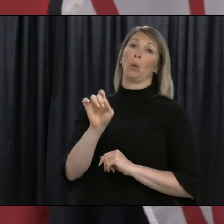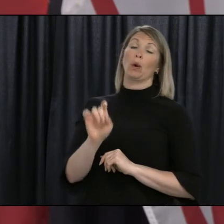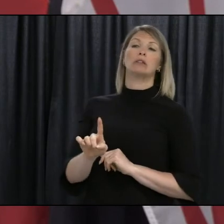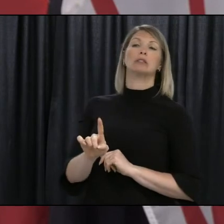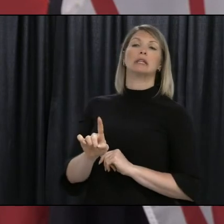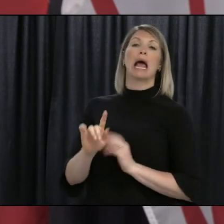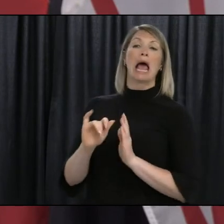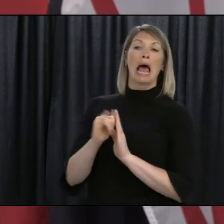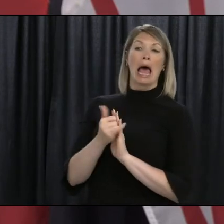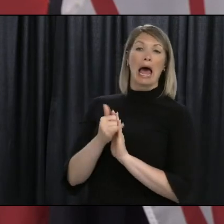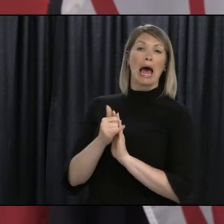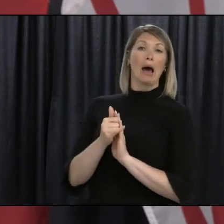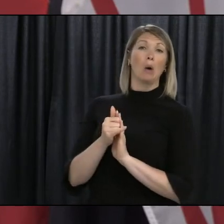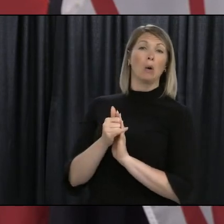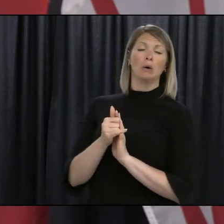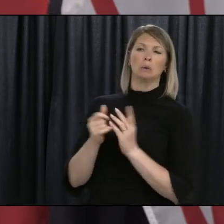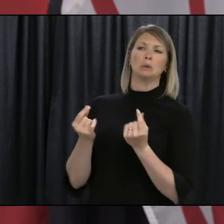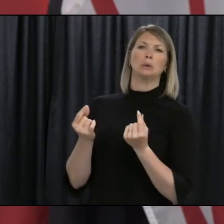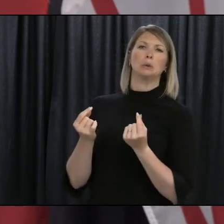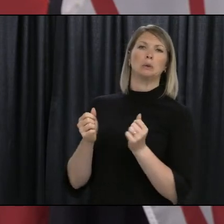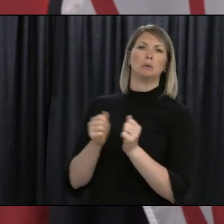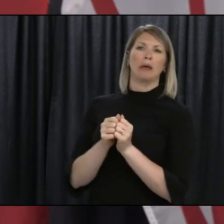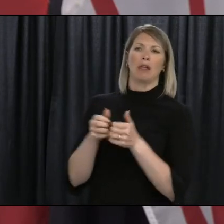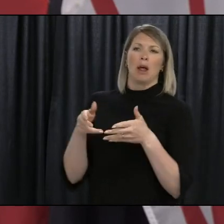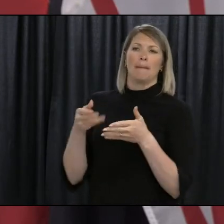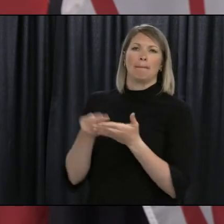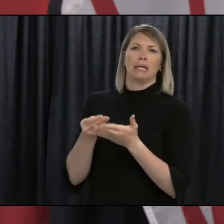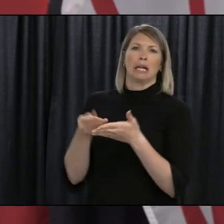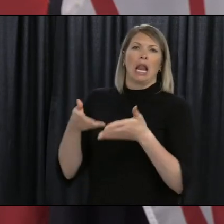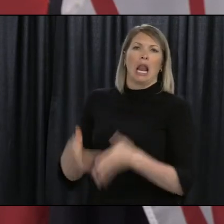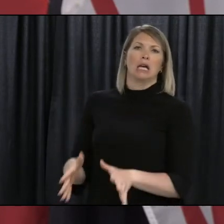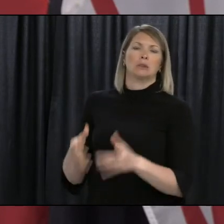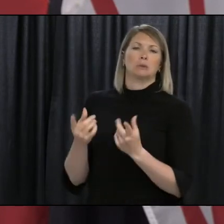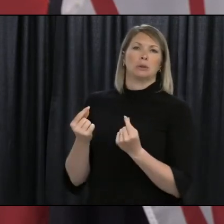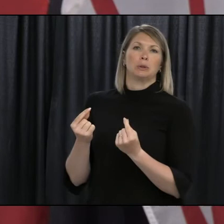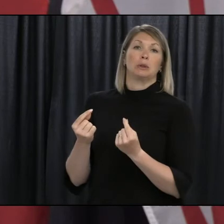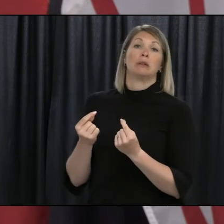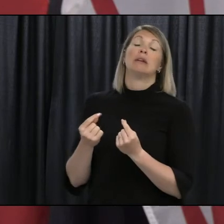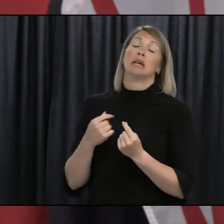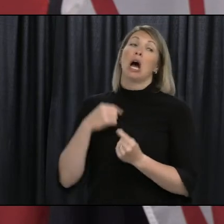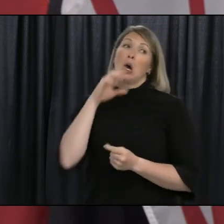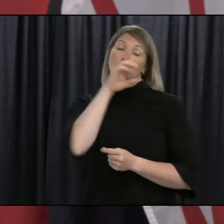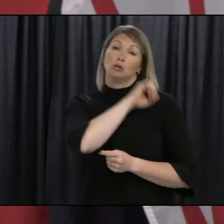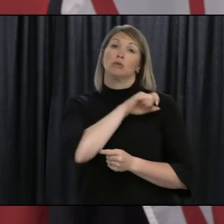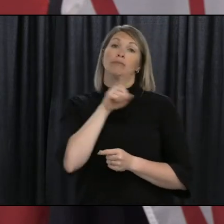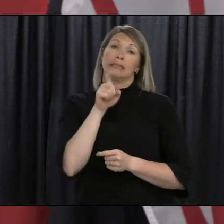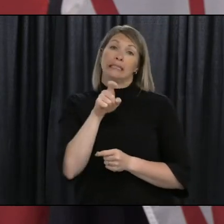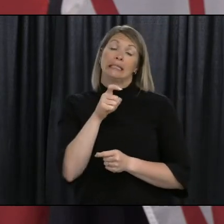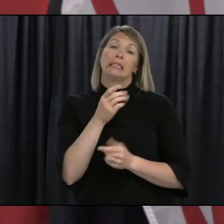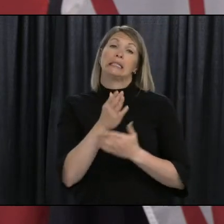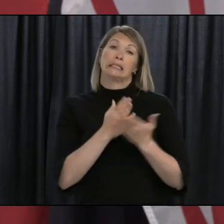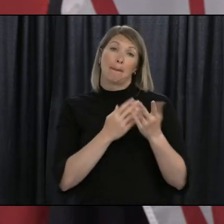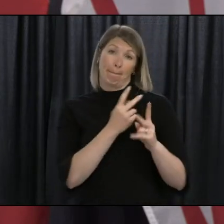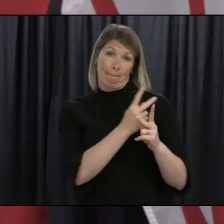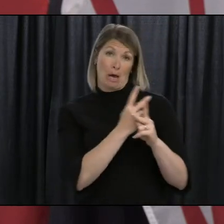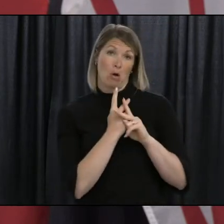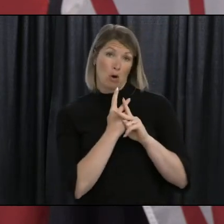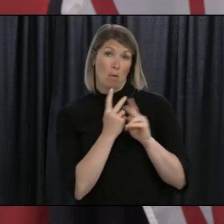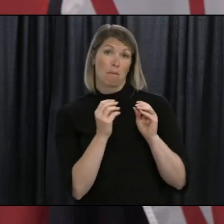term there will be more reliance on borrowing, but we also need to